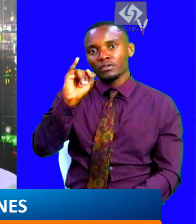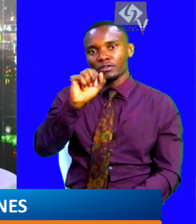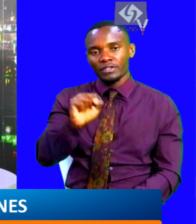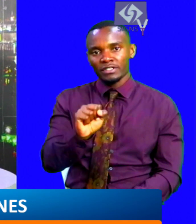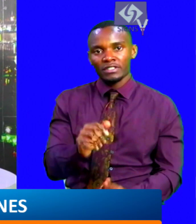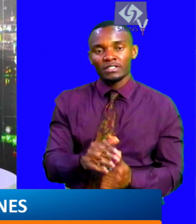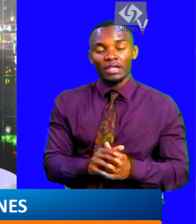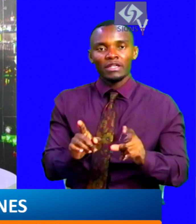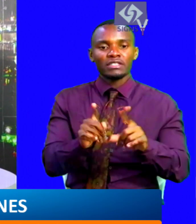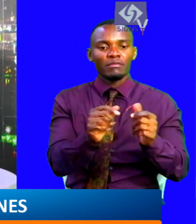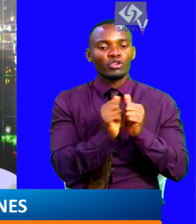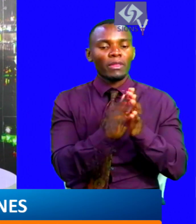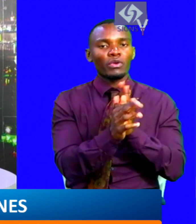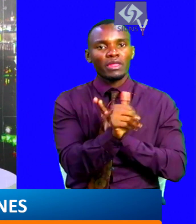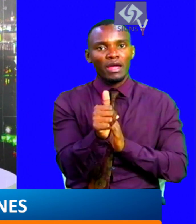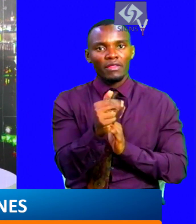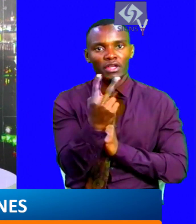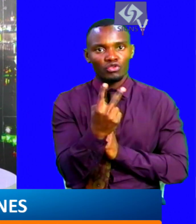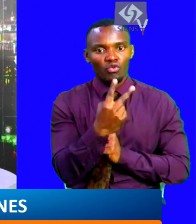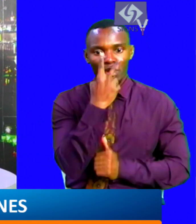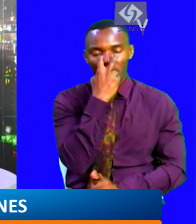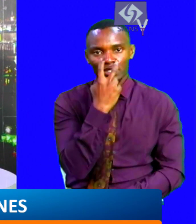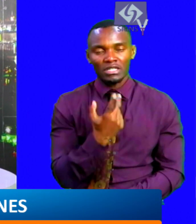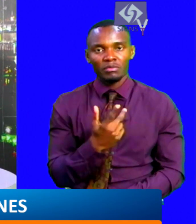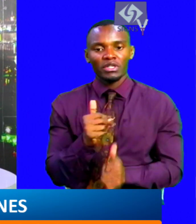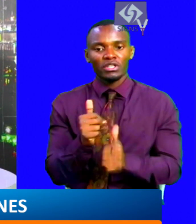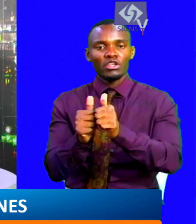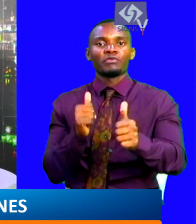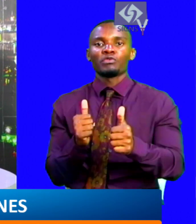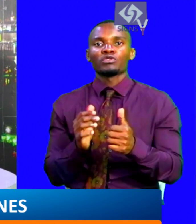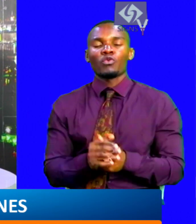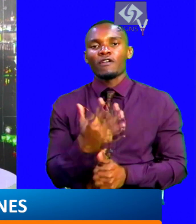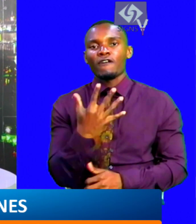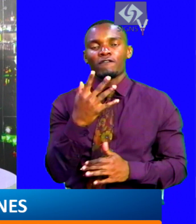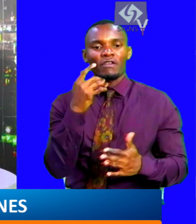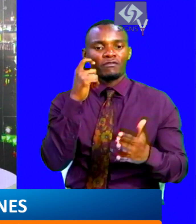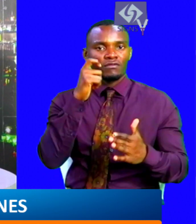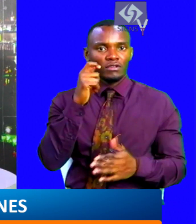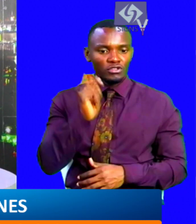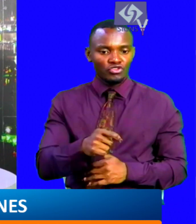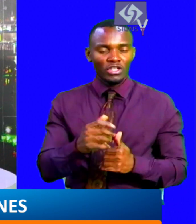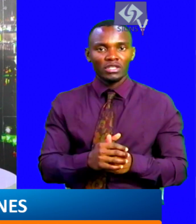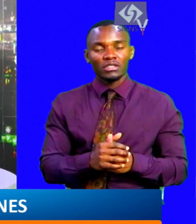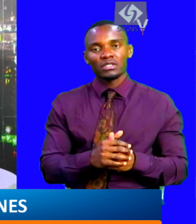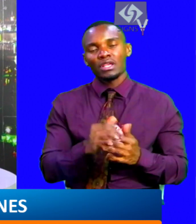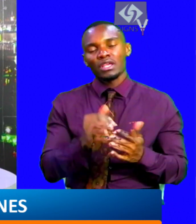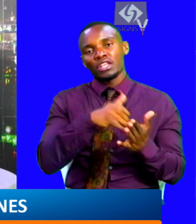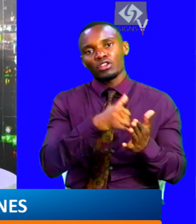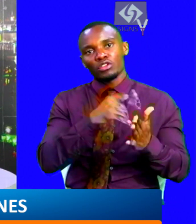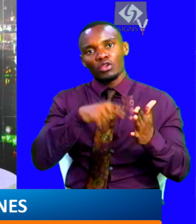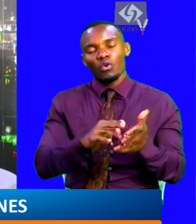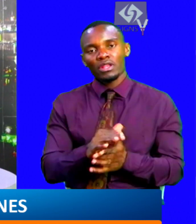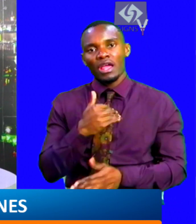custody to await a ruling on his bail application by Tuesday. Njenga, who appeared before Makadara